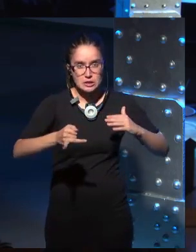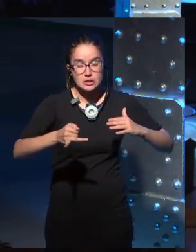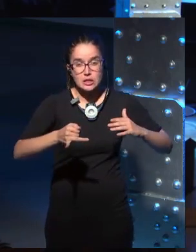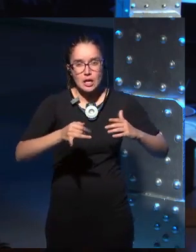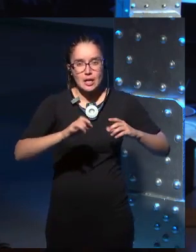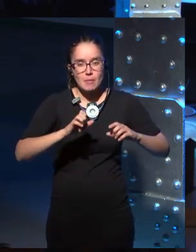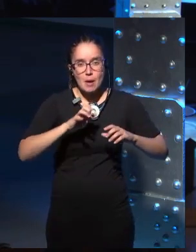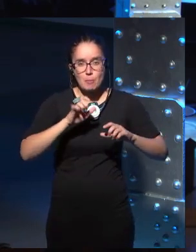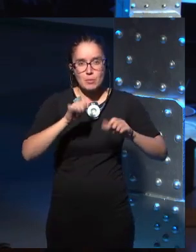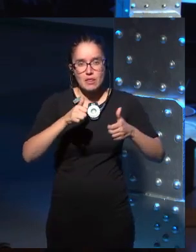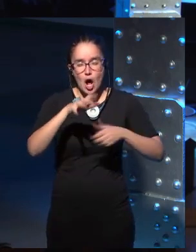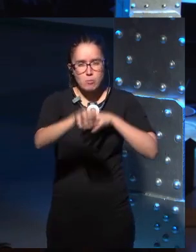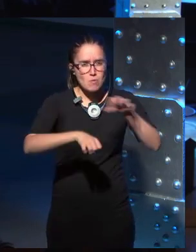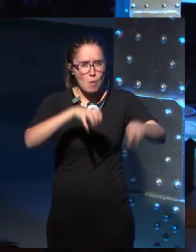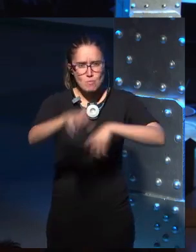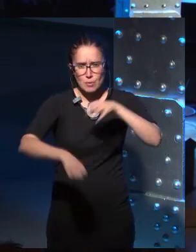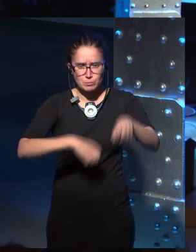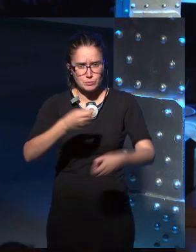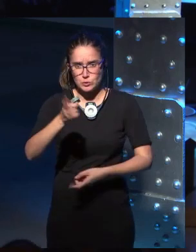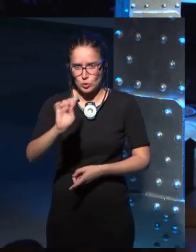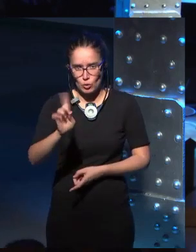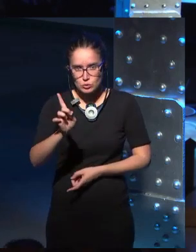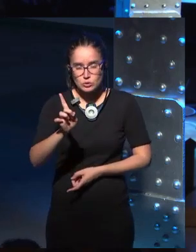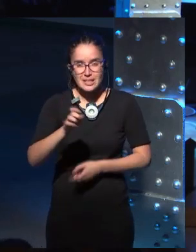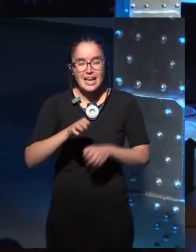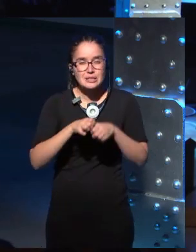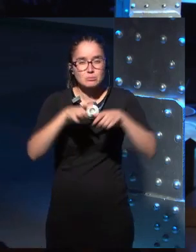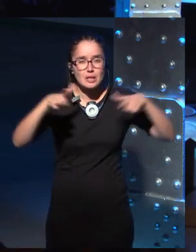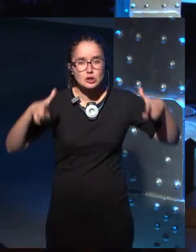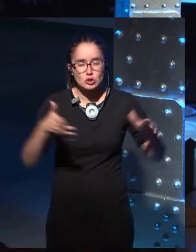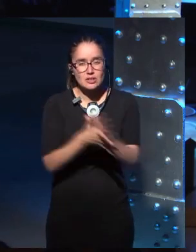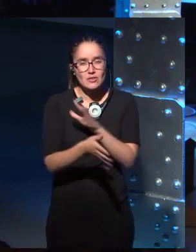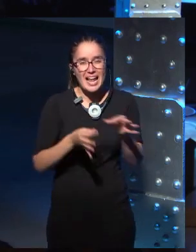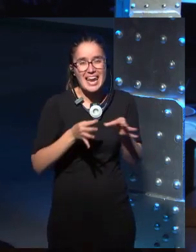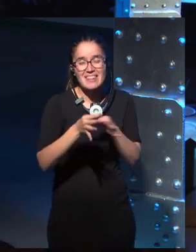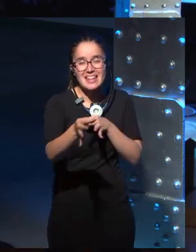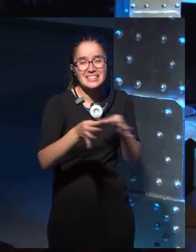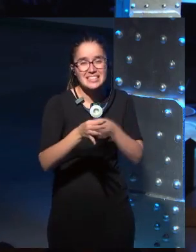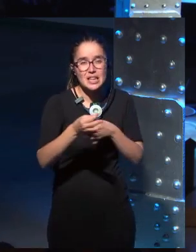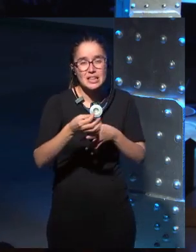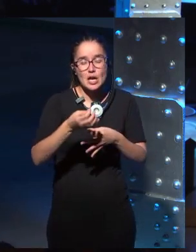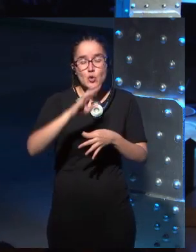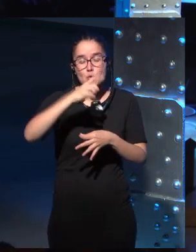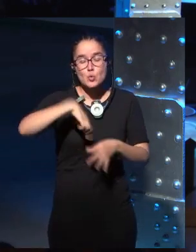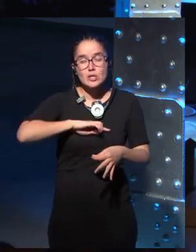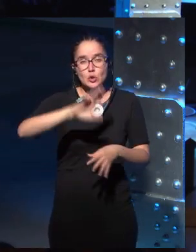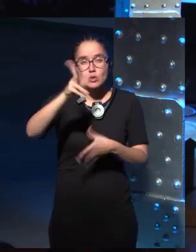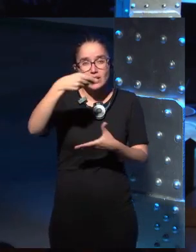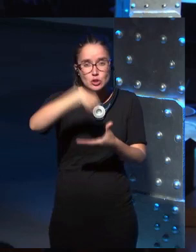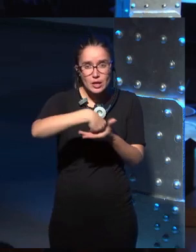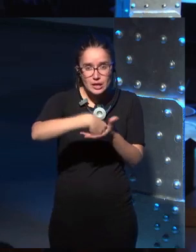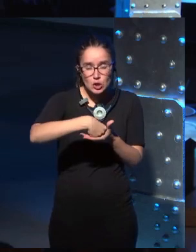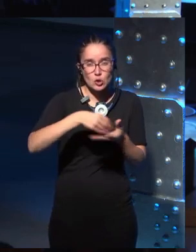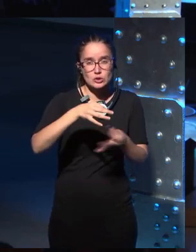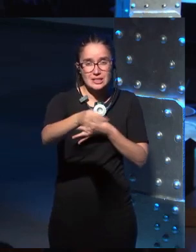what? Nobody knows. It's not that. The expansion is the distance inside our universe, within our universe, in